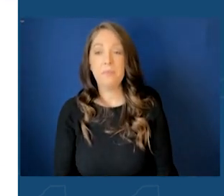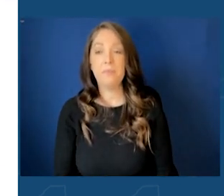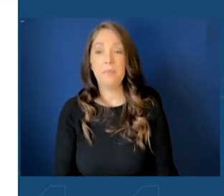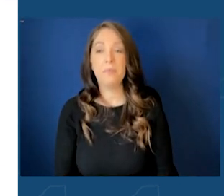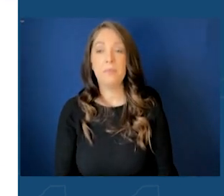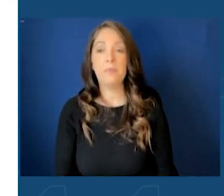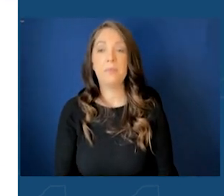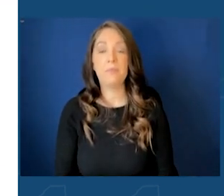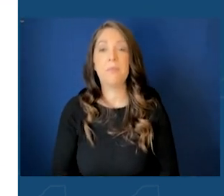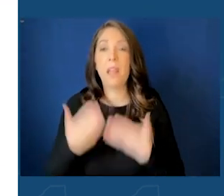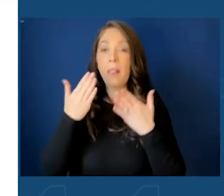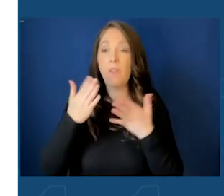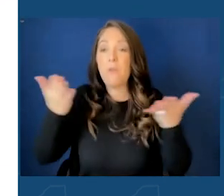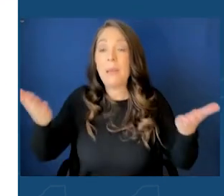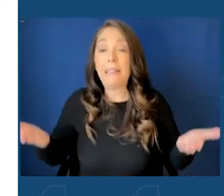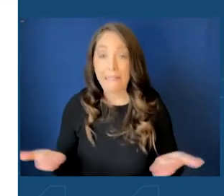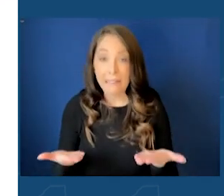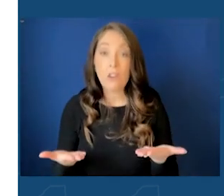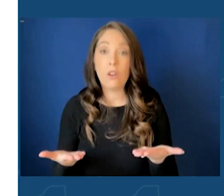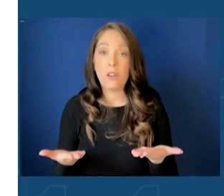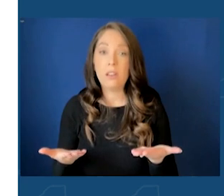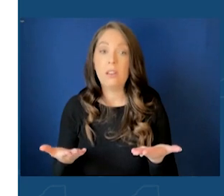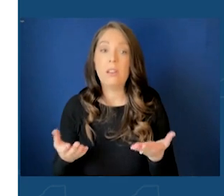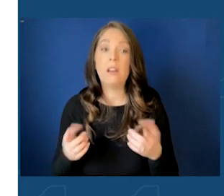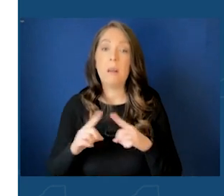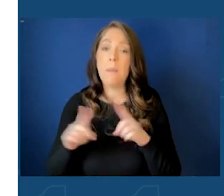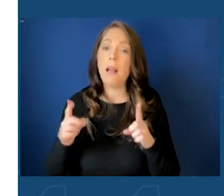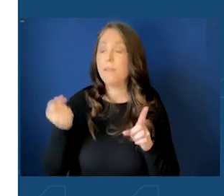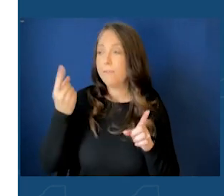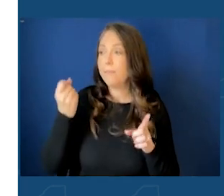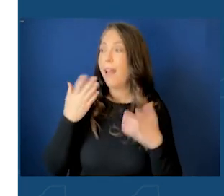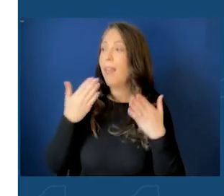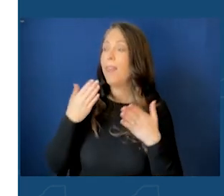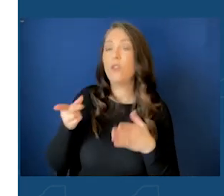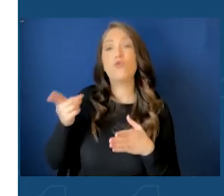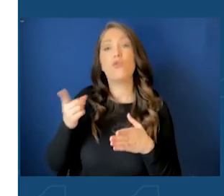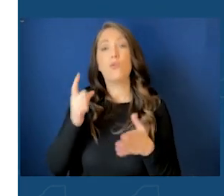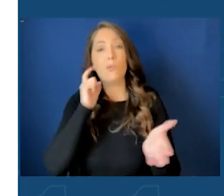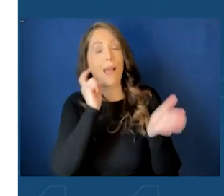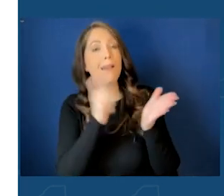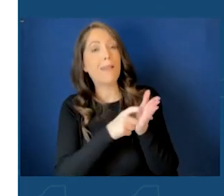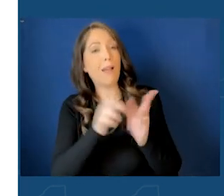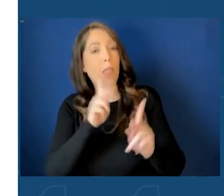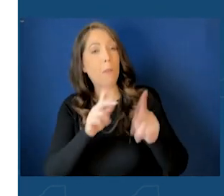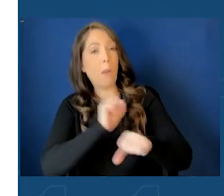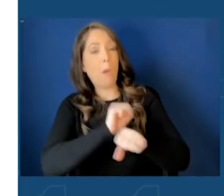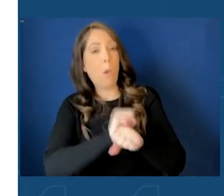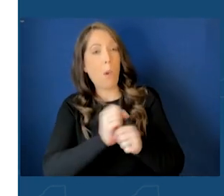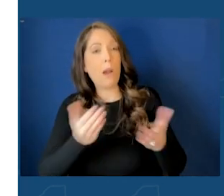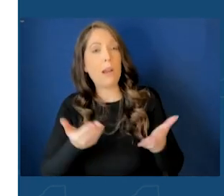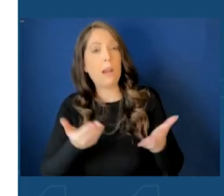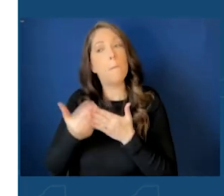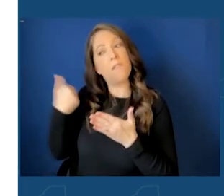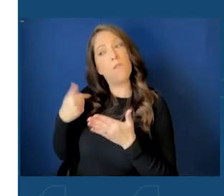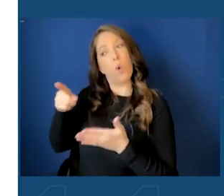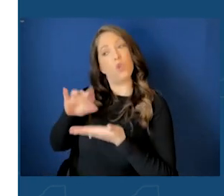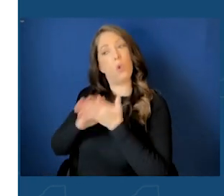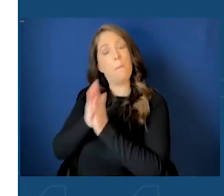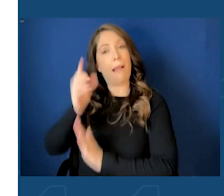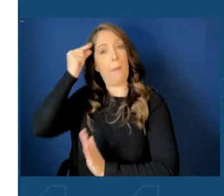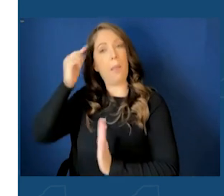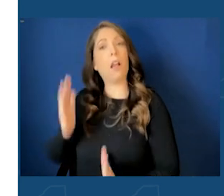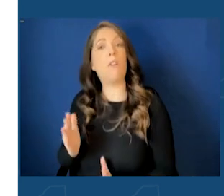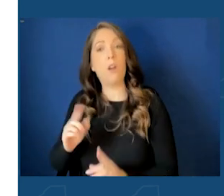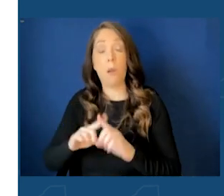being here today, but thank you for, you were gracious to acknowledge the folks who work on this before you became the governor. But let me tell you,